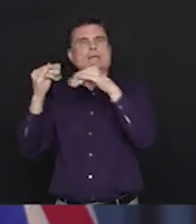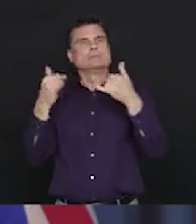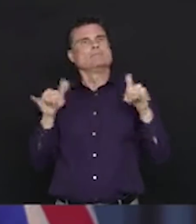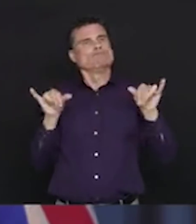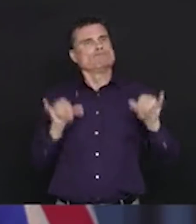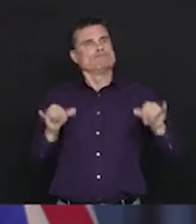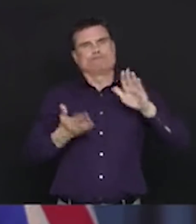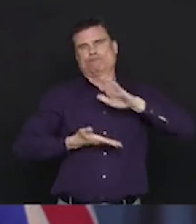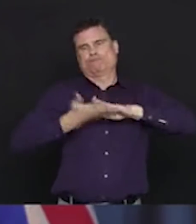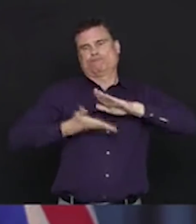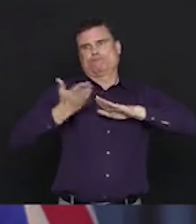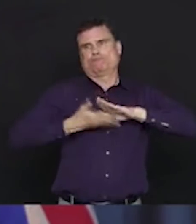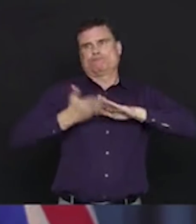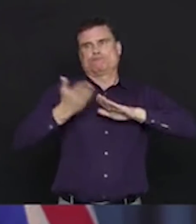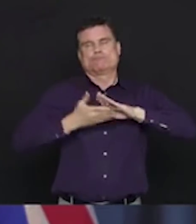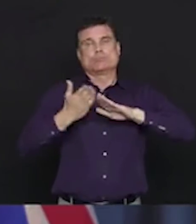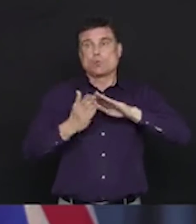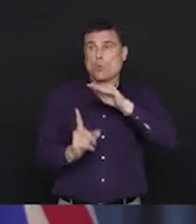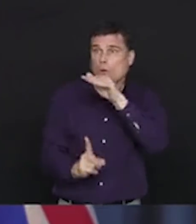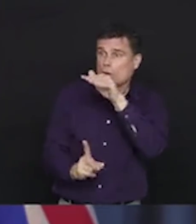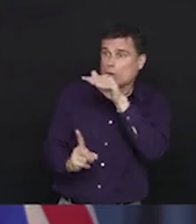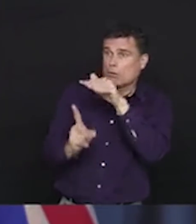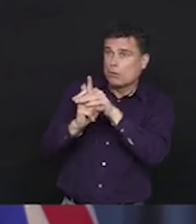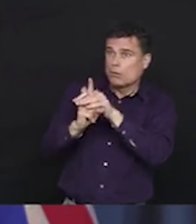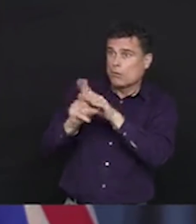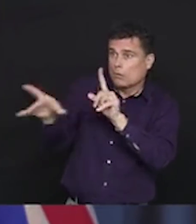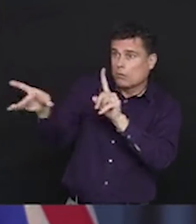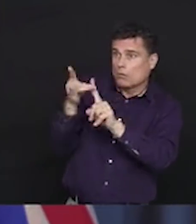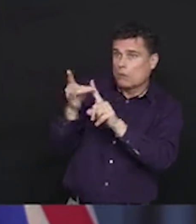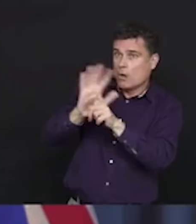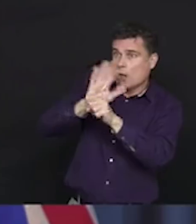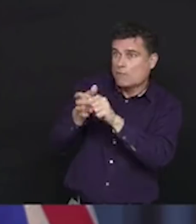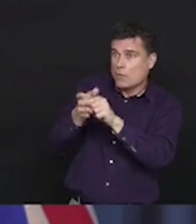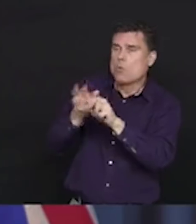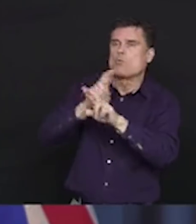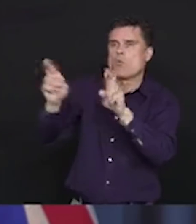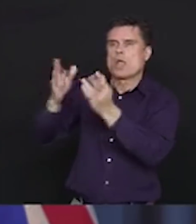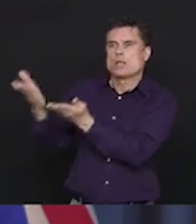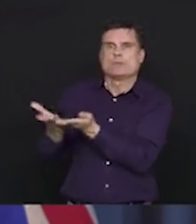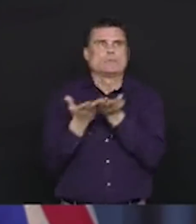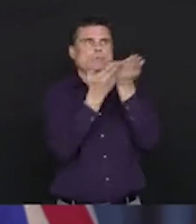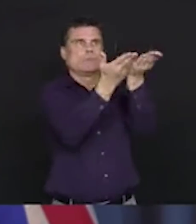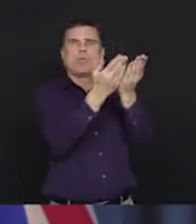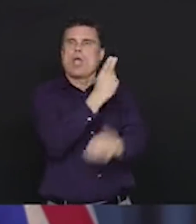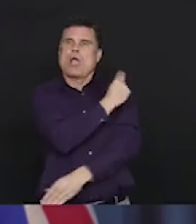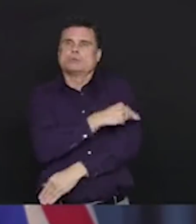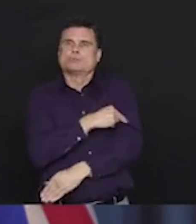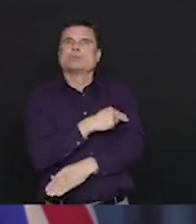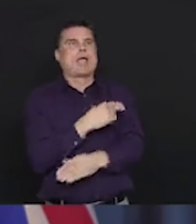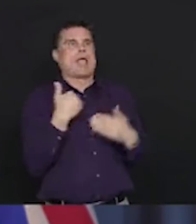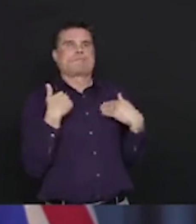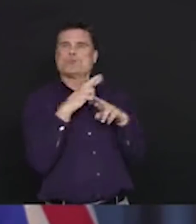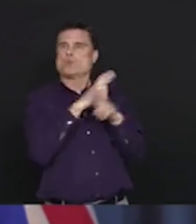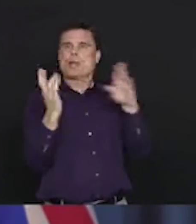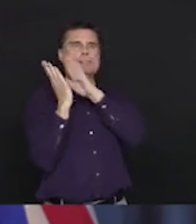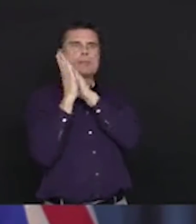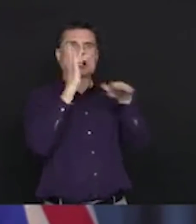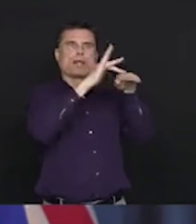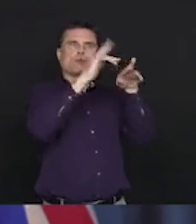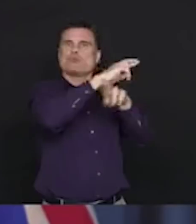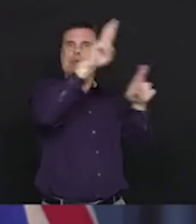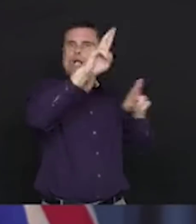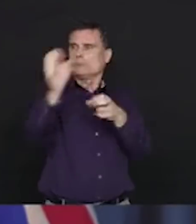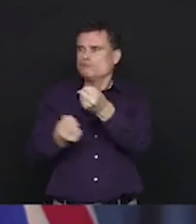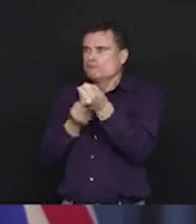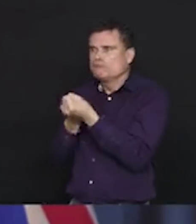be this locked down, if you will, for many, many months. As we said,